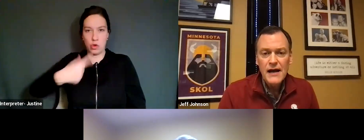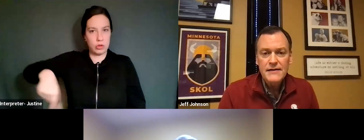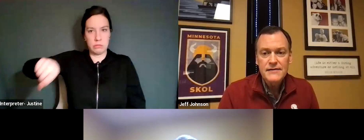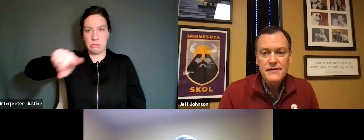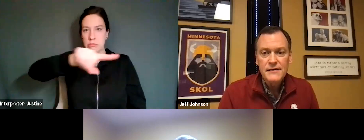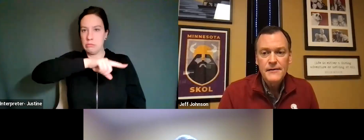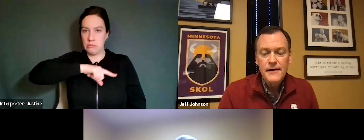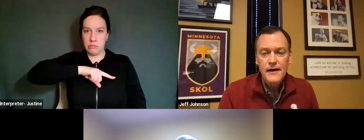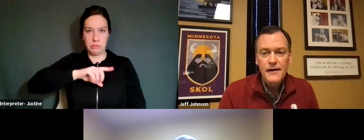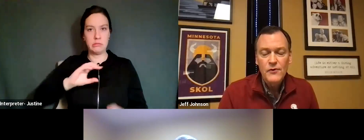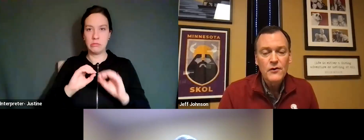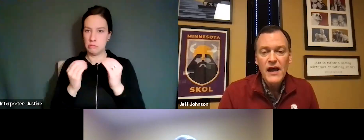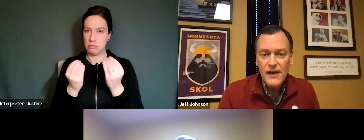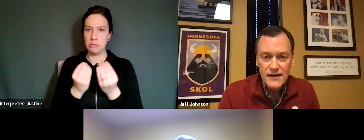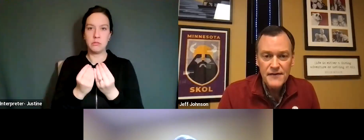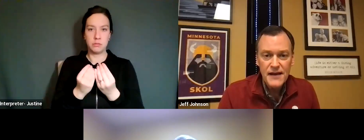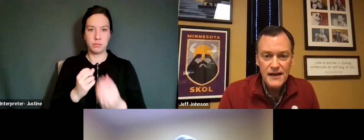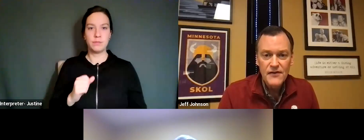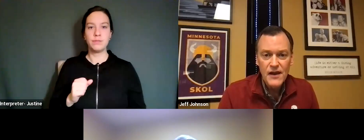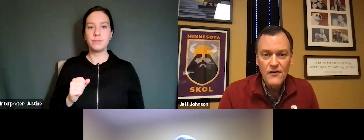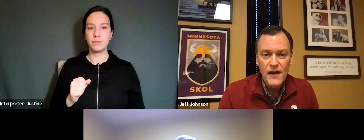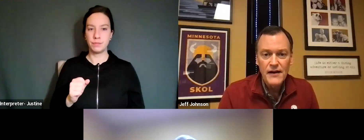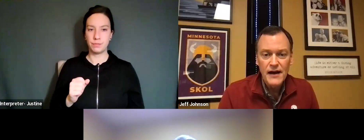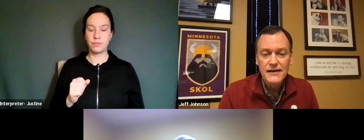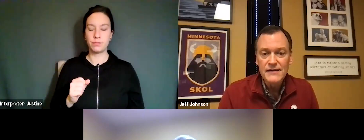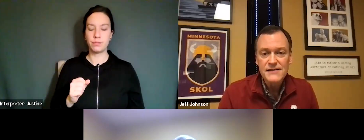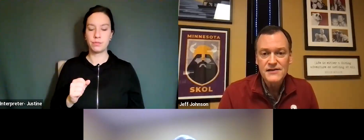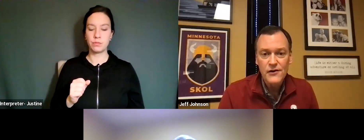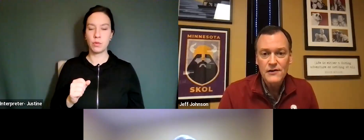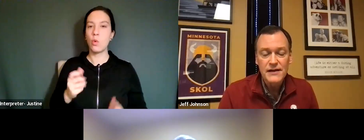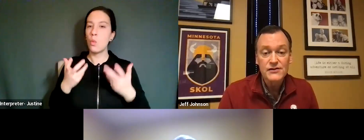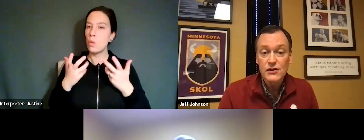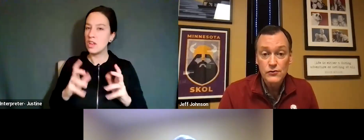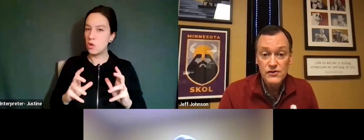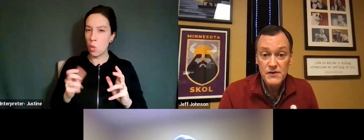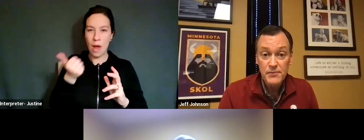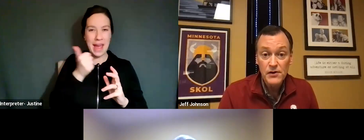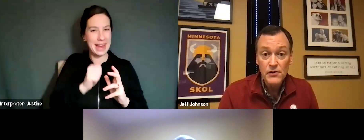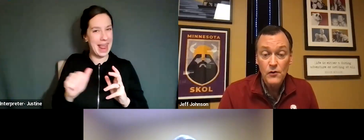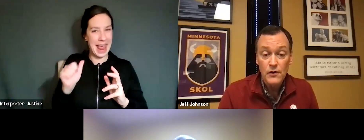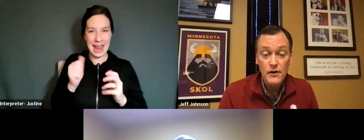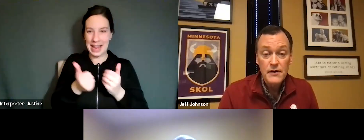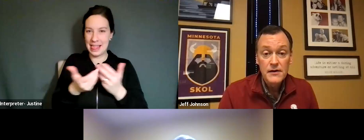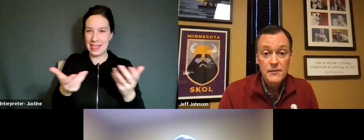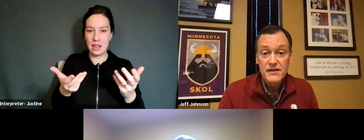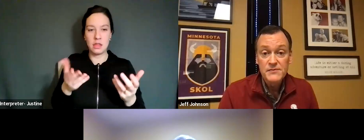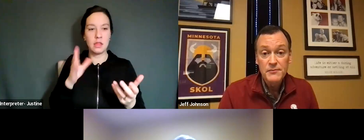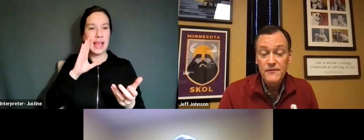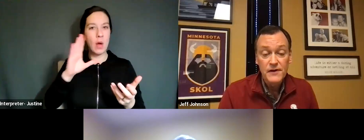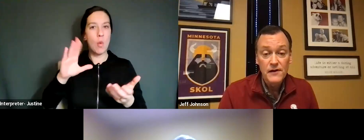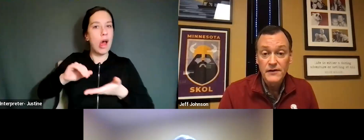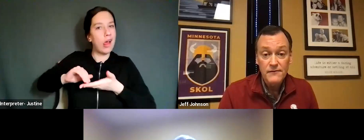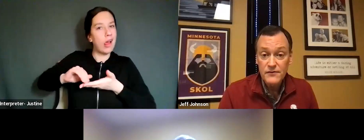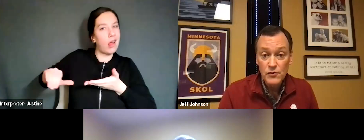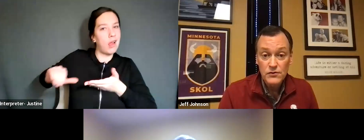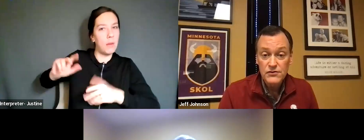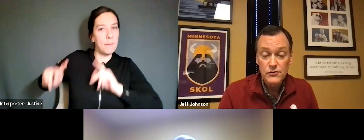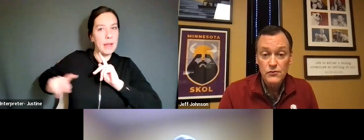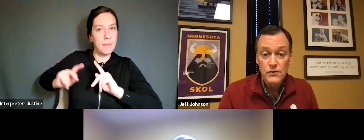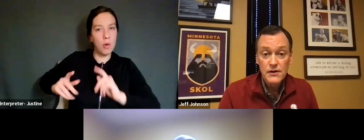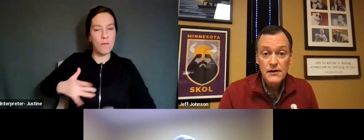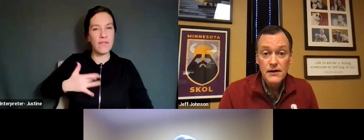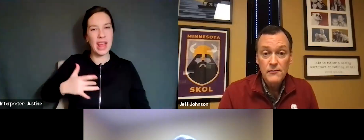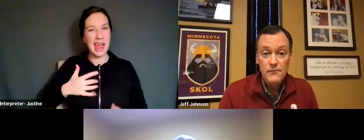are not we don't have anything in there that unnecessarily excludes people or makes people feel uncomfortable